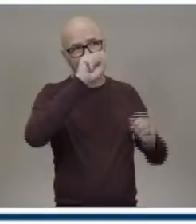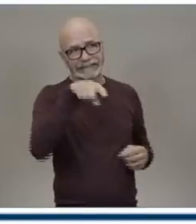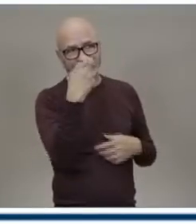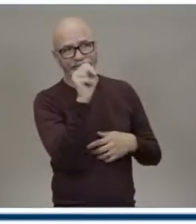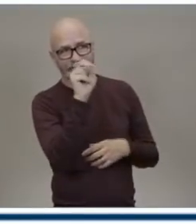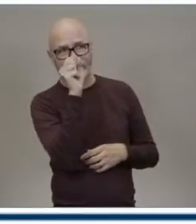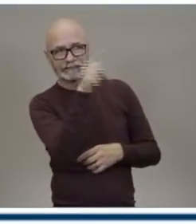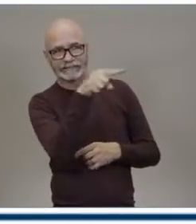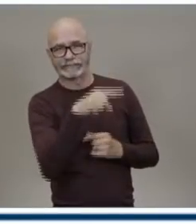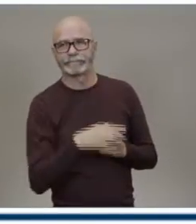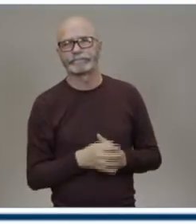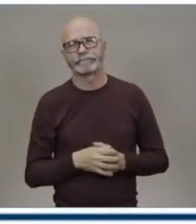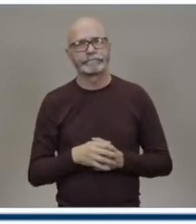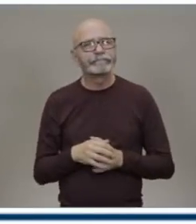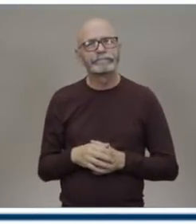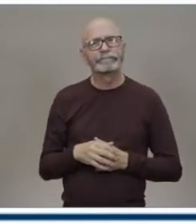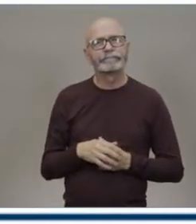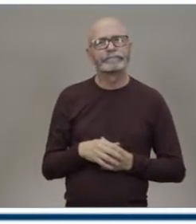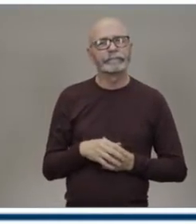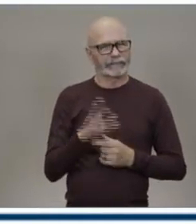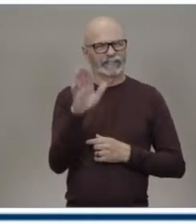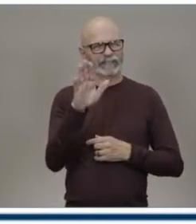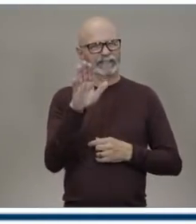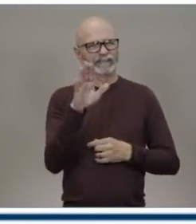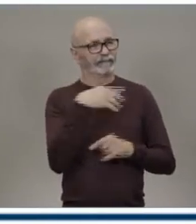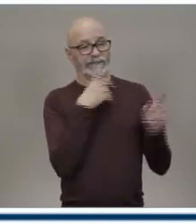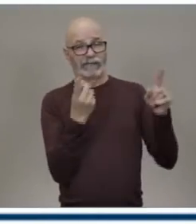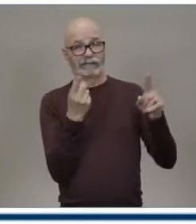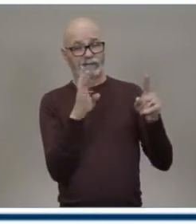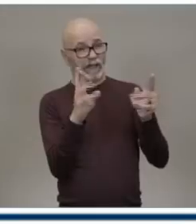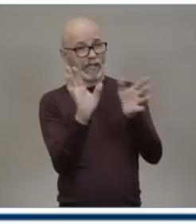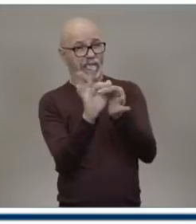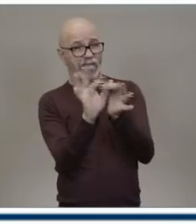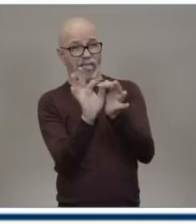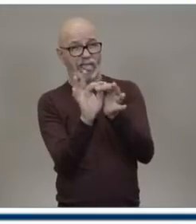guess, frustration that some people who were sick have been out in the